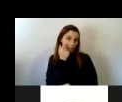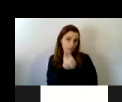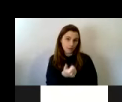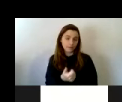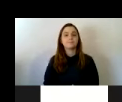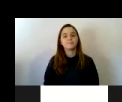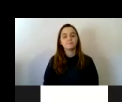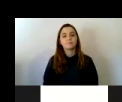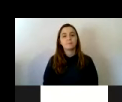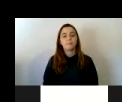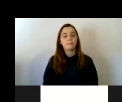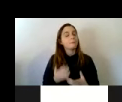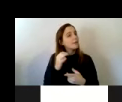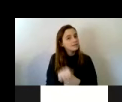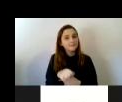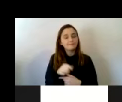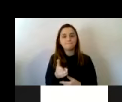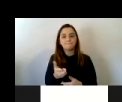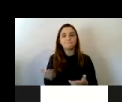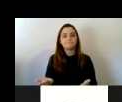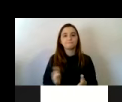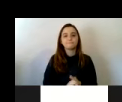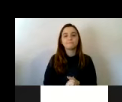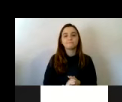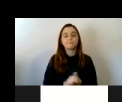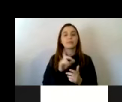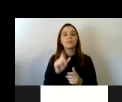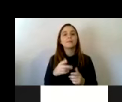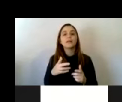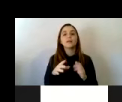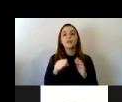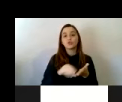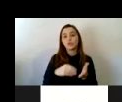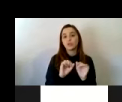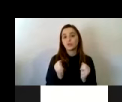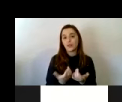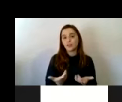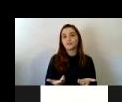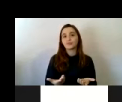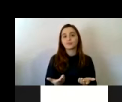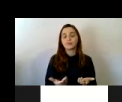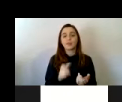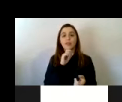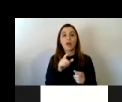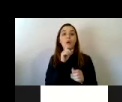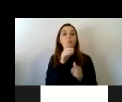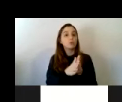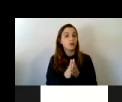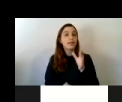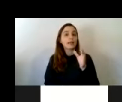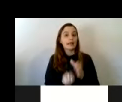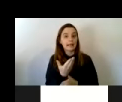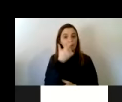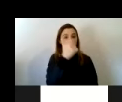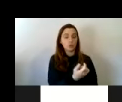definitely strengthen the social contracts and create opportunity for the individuals